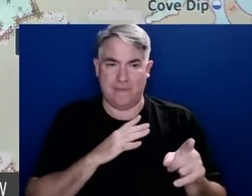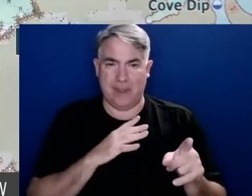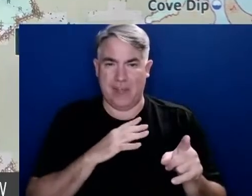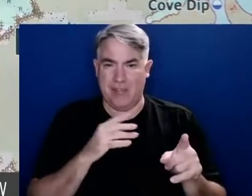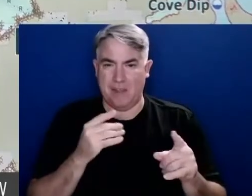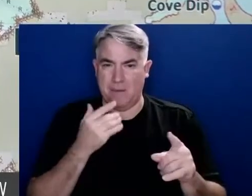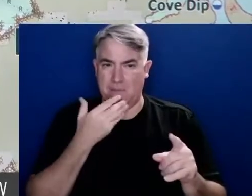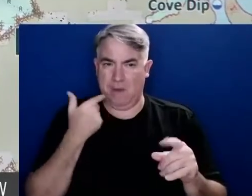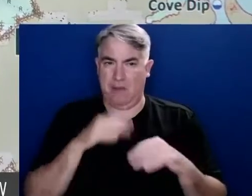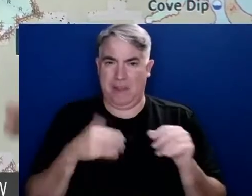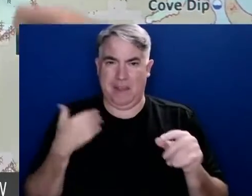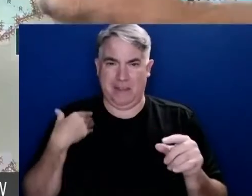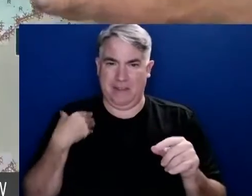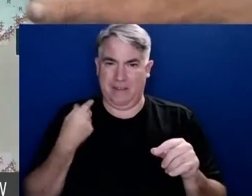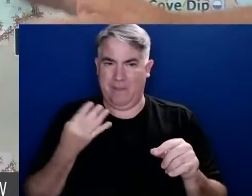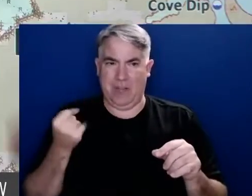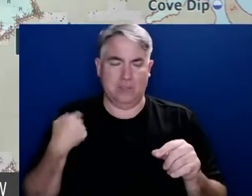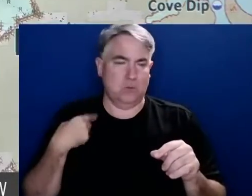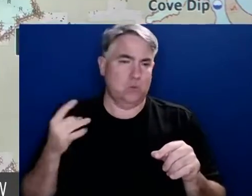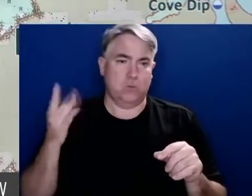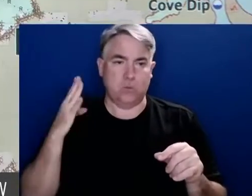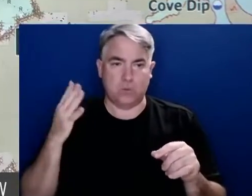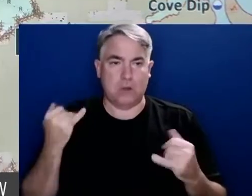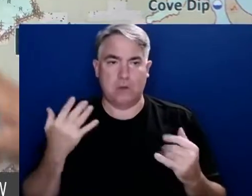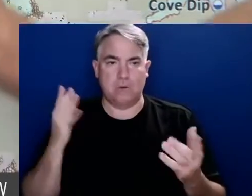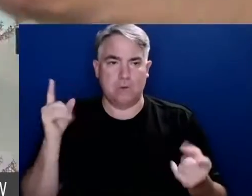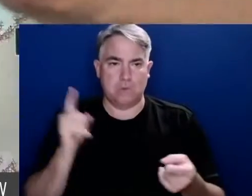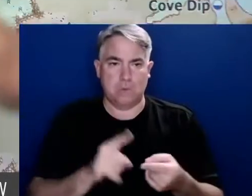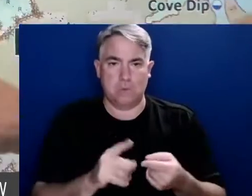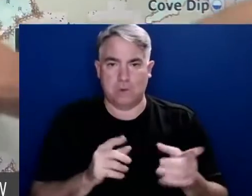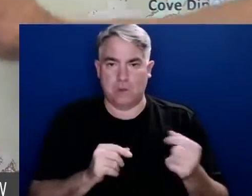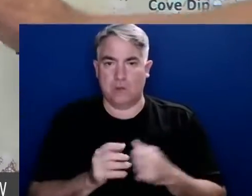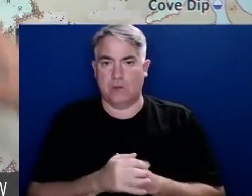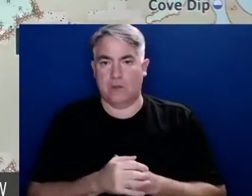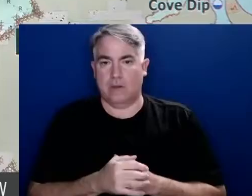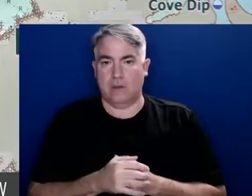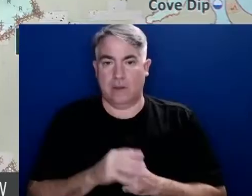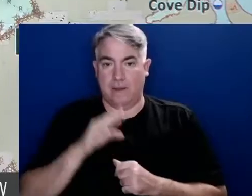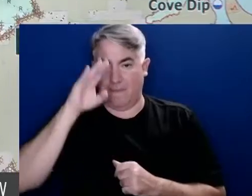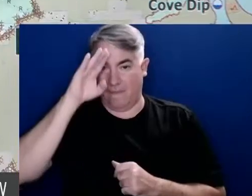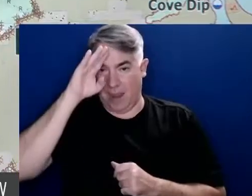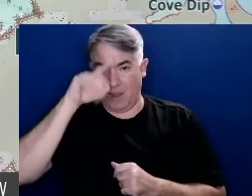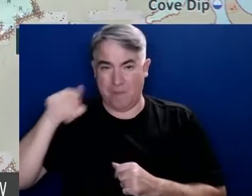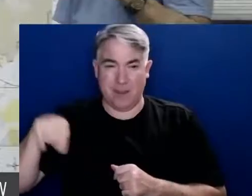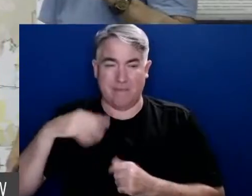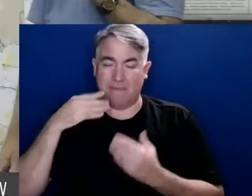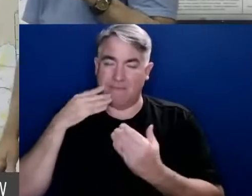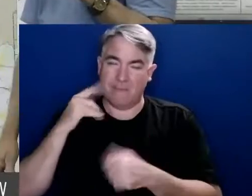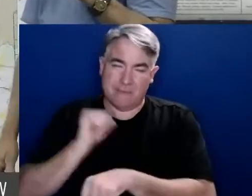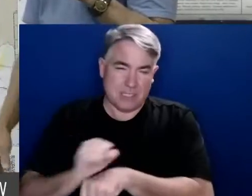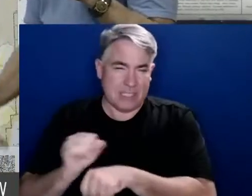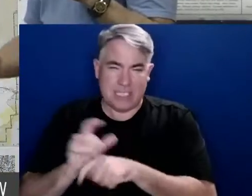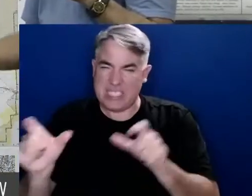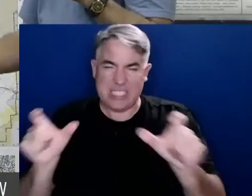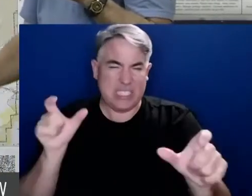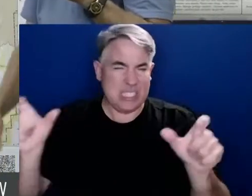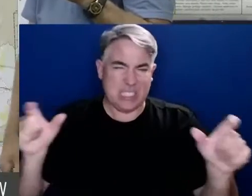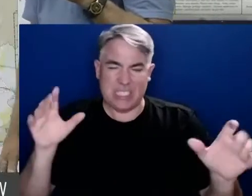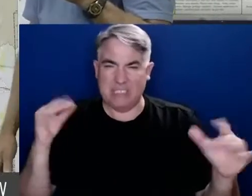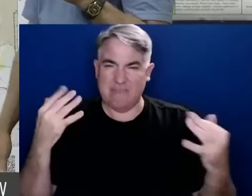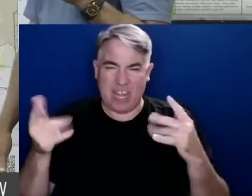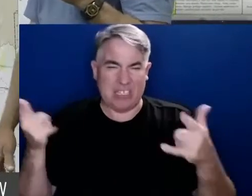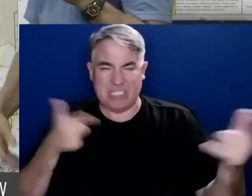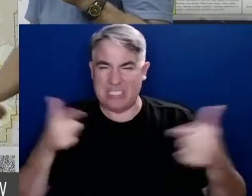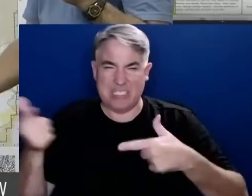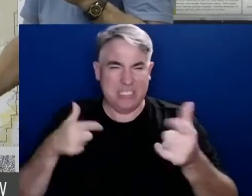days ago, due to both a lot of hard work of the firefighters as well as that southwest wind that's been pushing on it, and